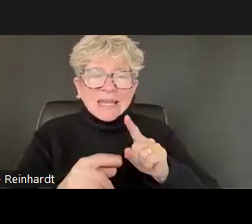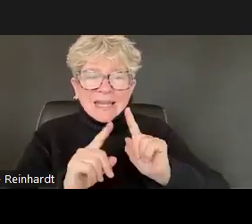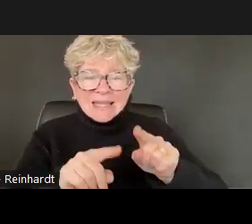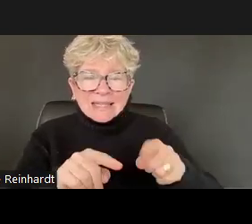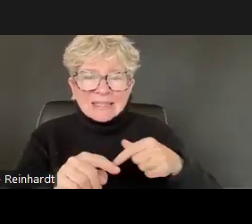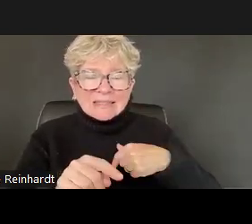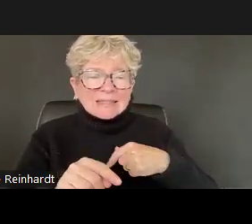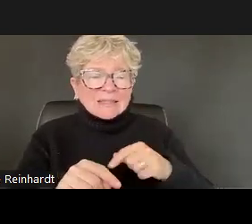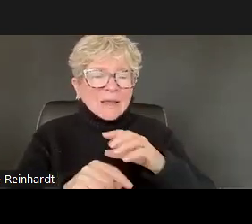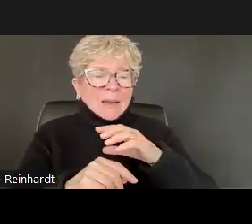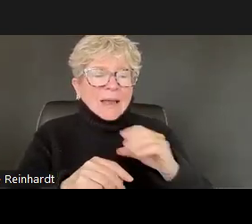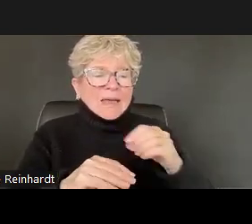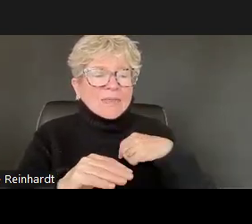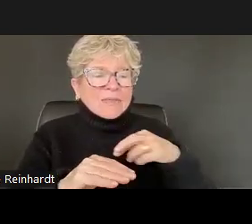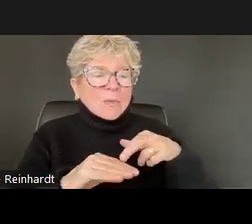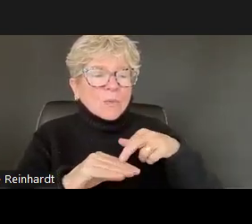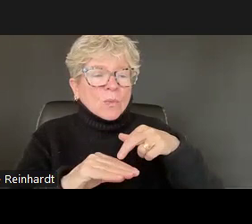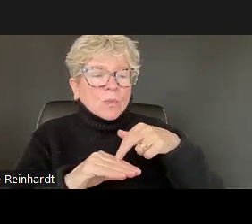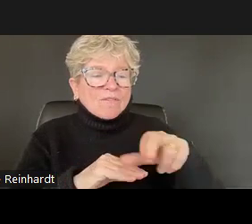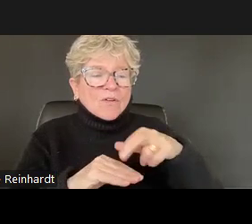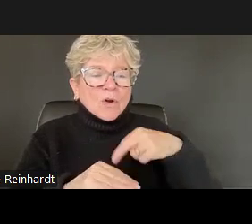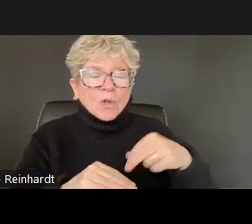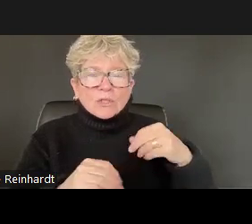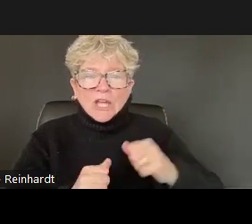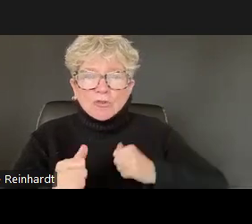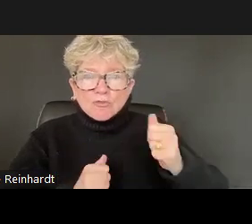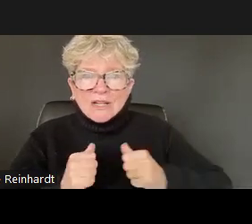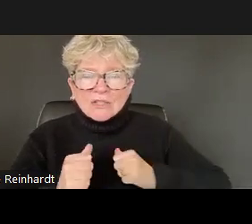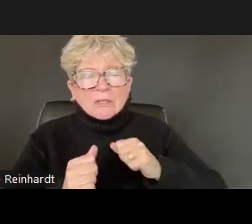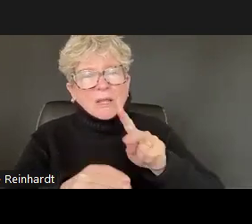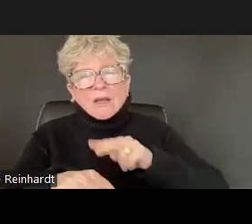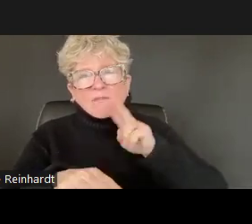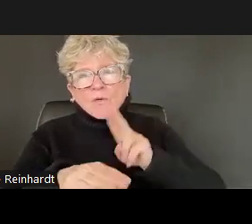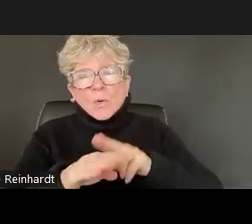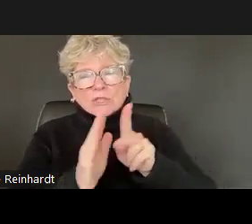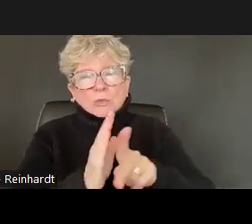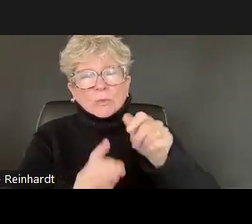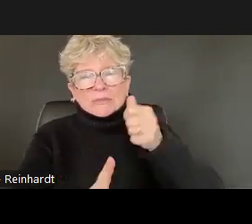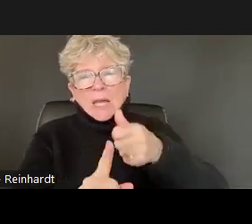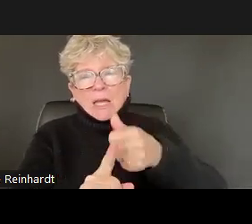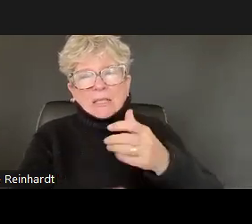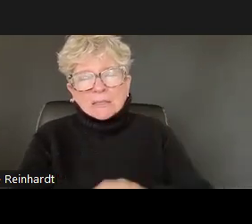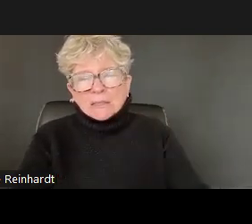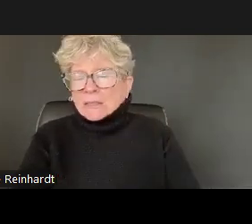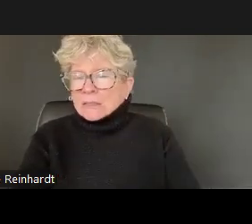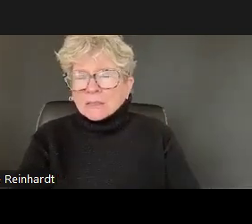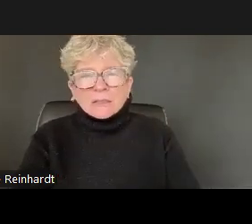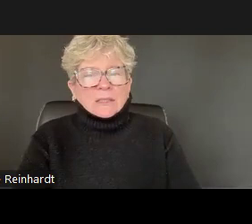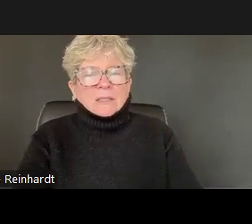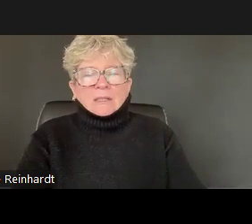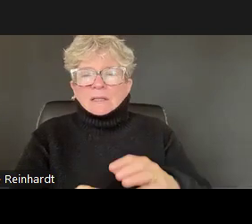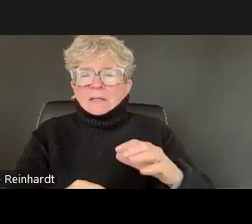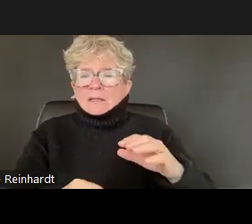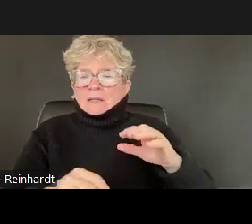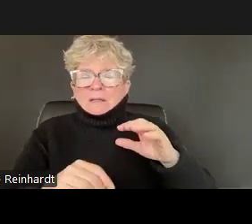aggression, and of course in suicide. So I want to say all across social, emotional, and